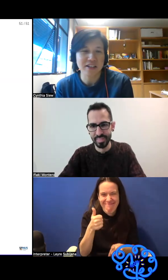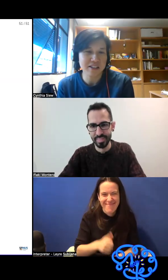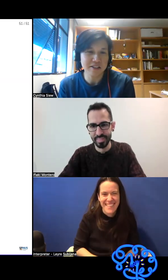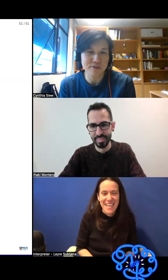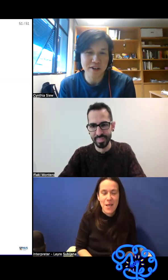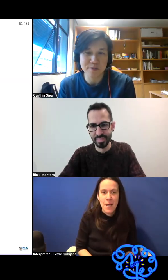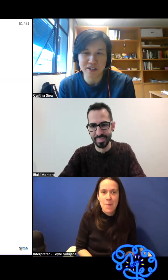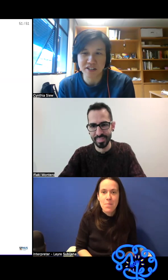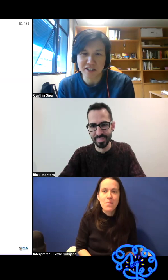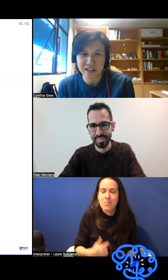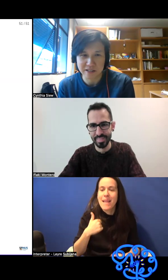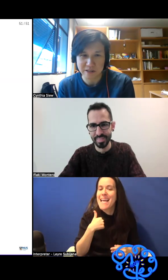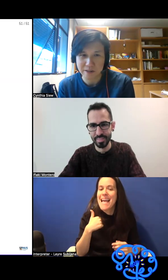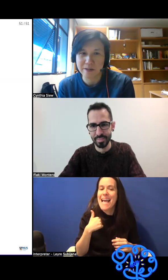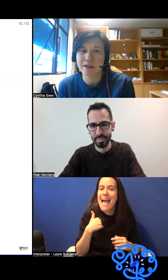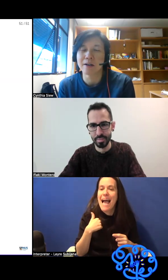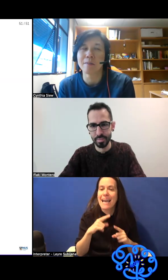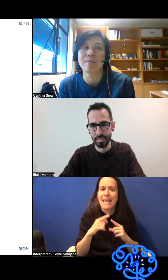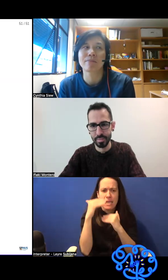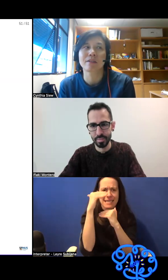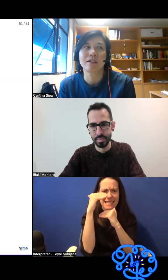Yes, I didn't define what is in the lexicon.